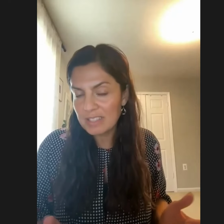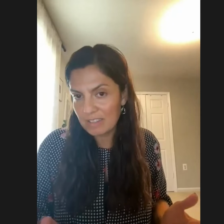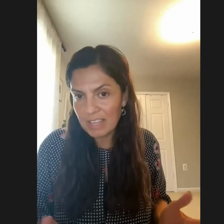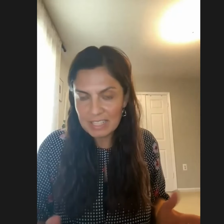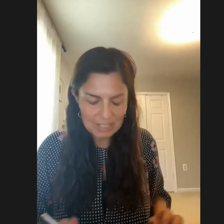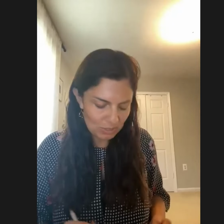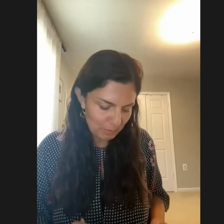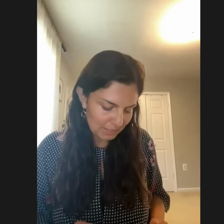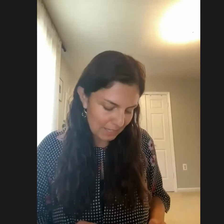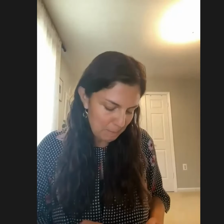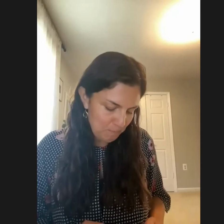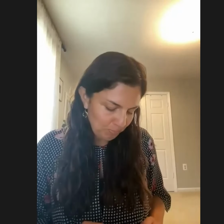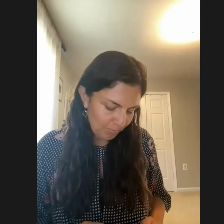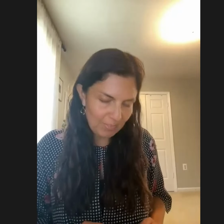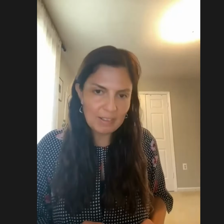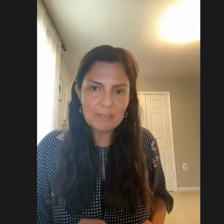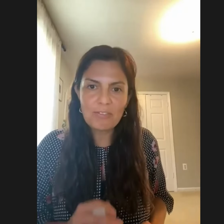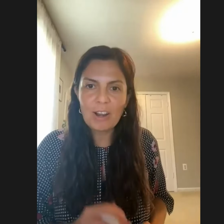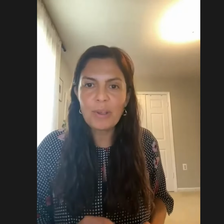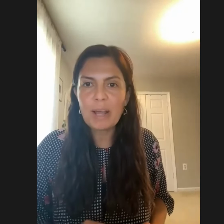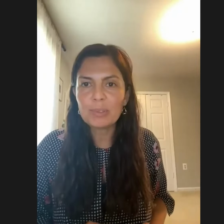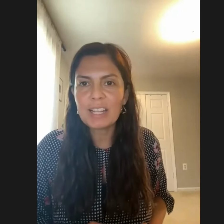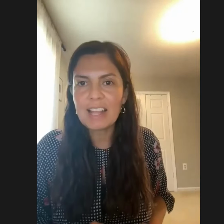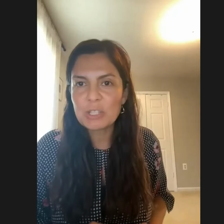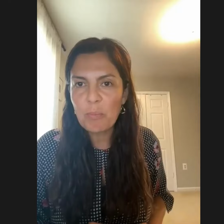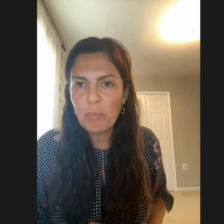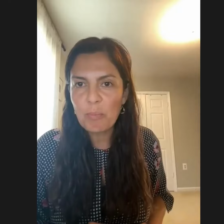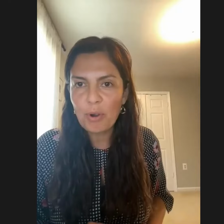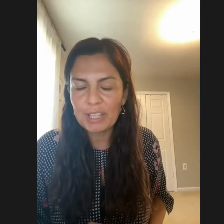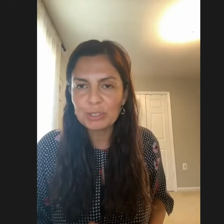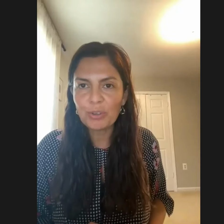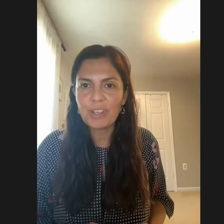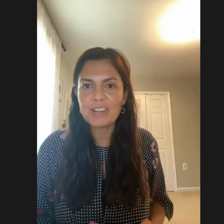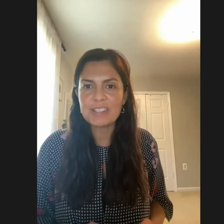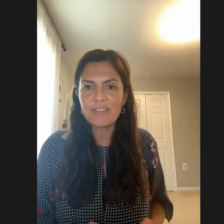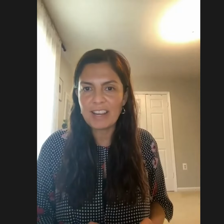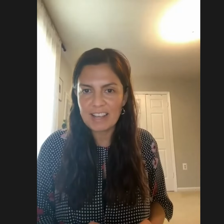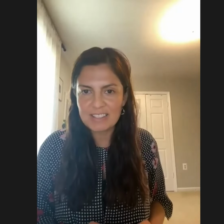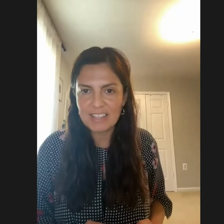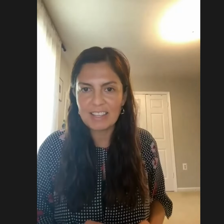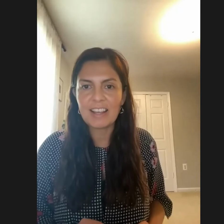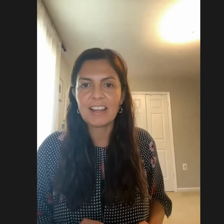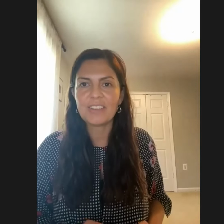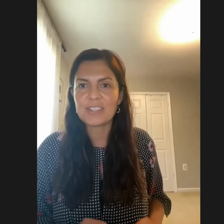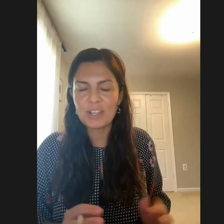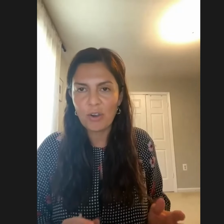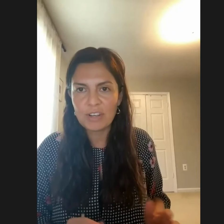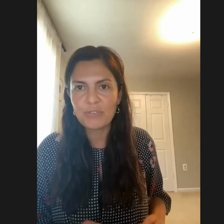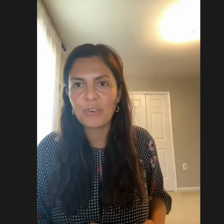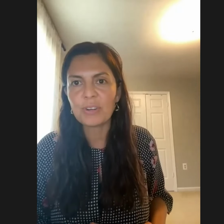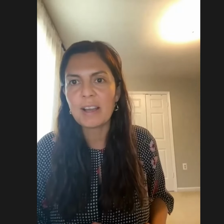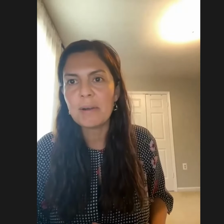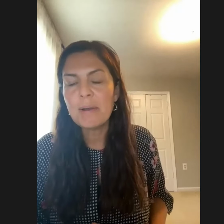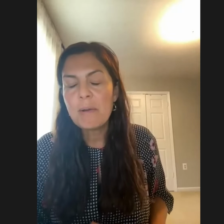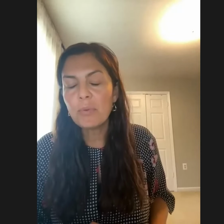of accessibility. Ultimately, following up on that last component of increasing financing and addressing